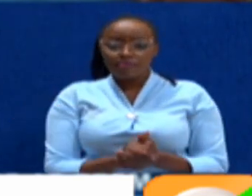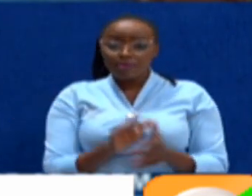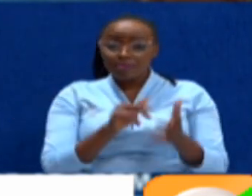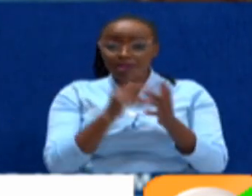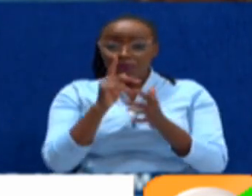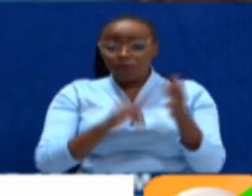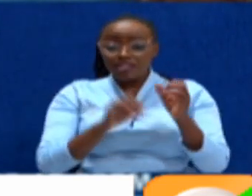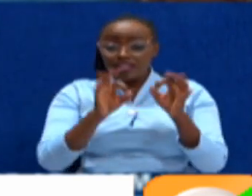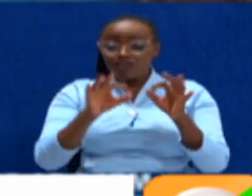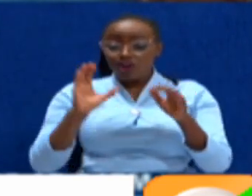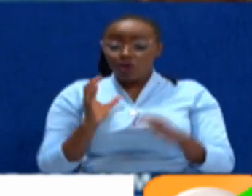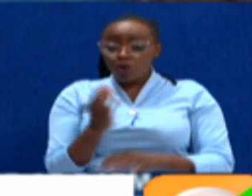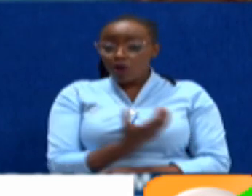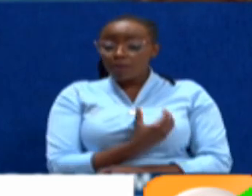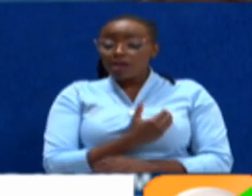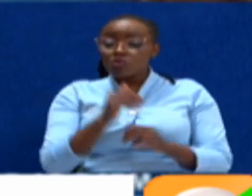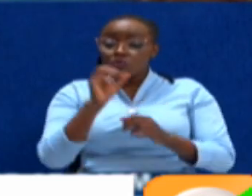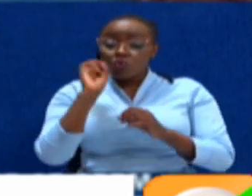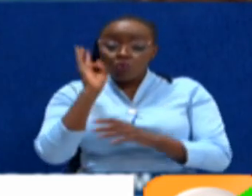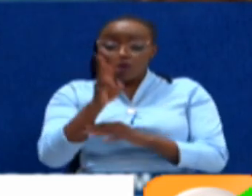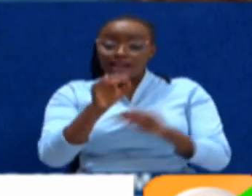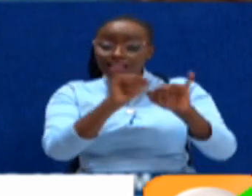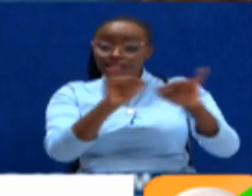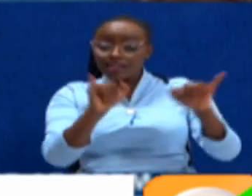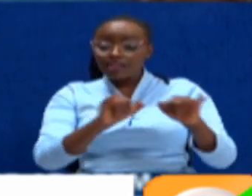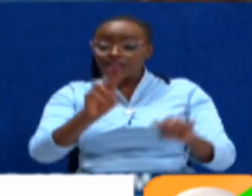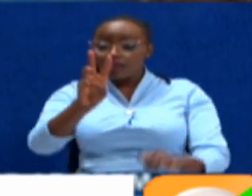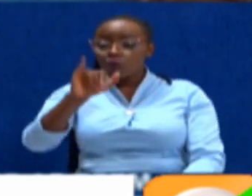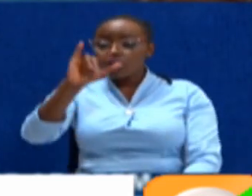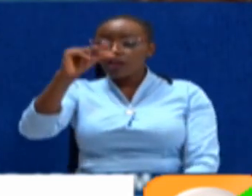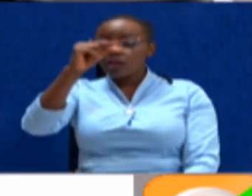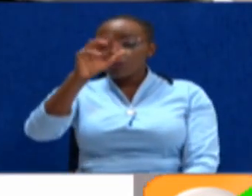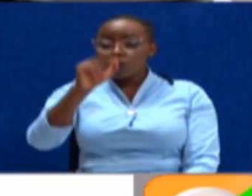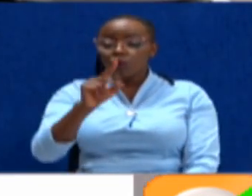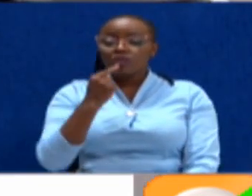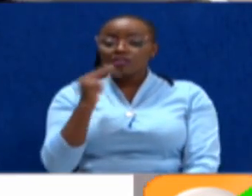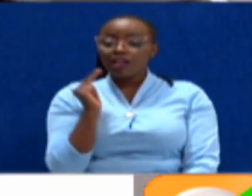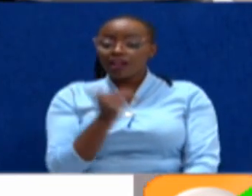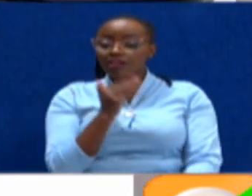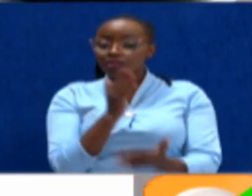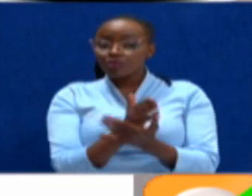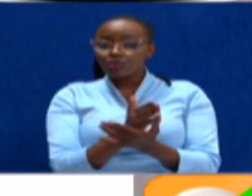So if this committee is going to sanitize Waiguru, you tell us the truth.